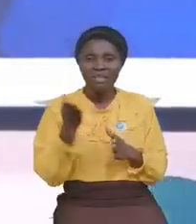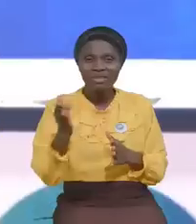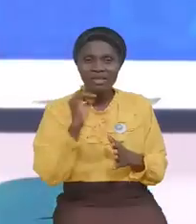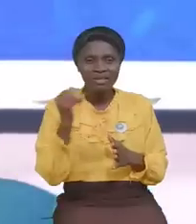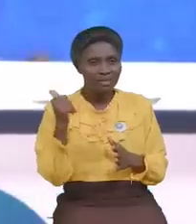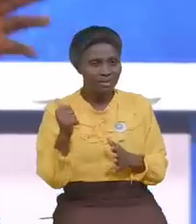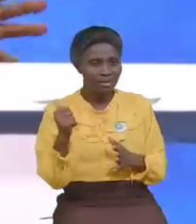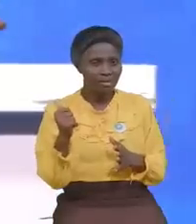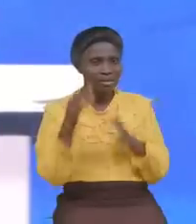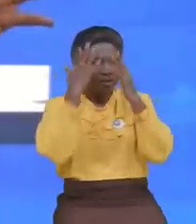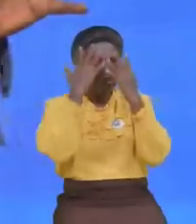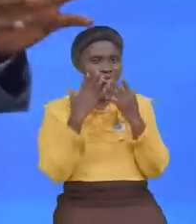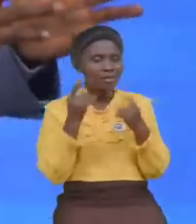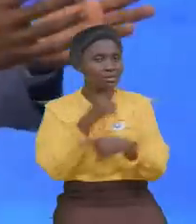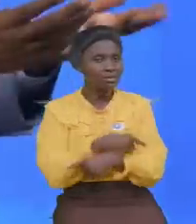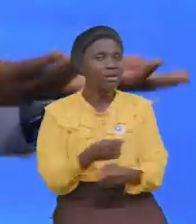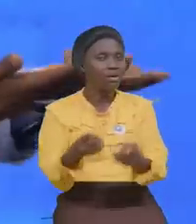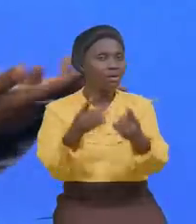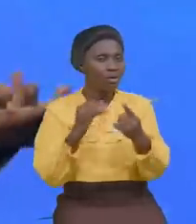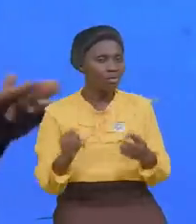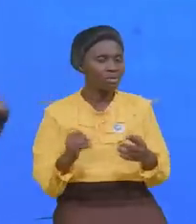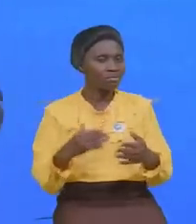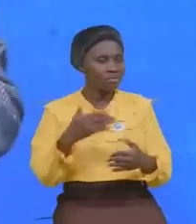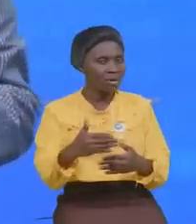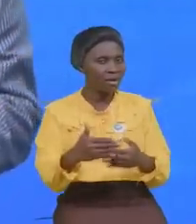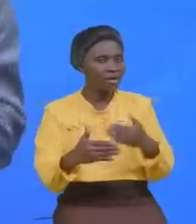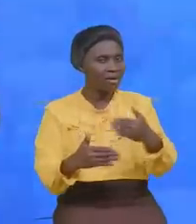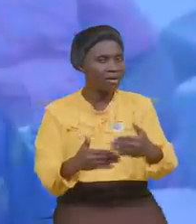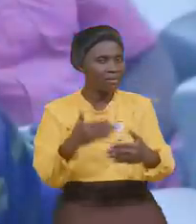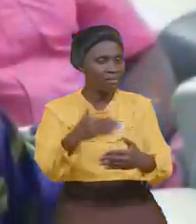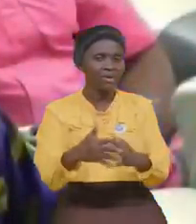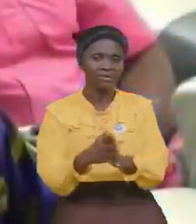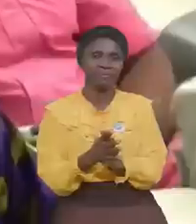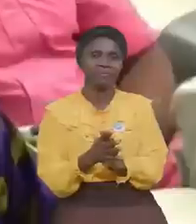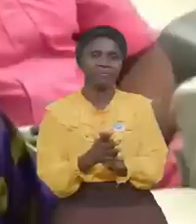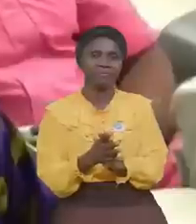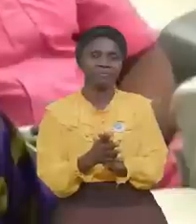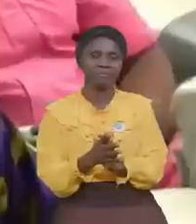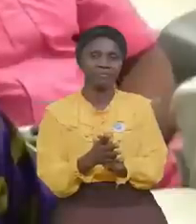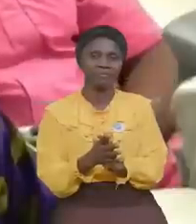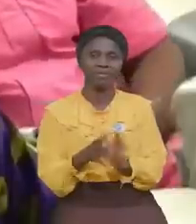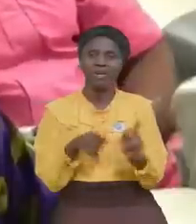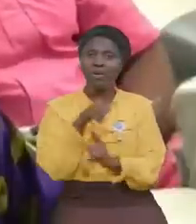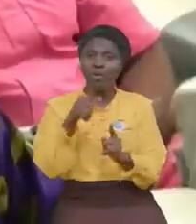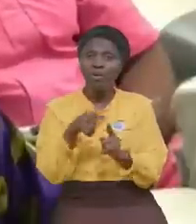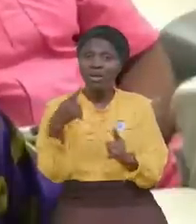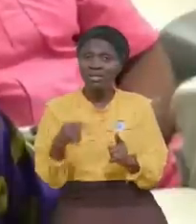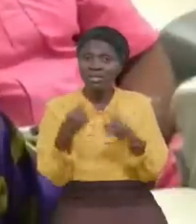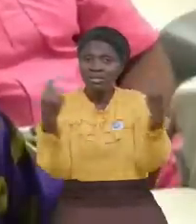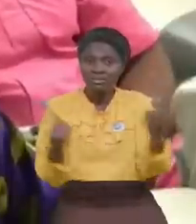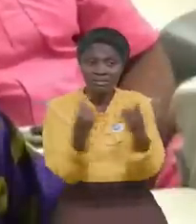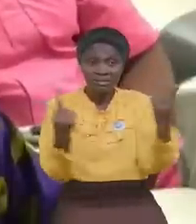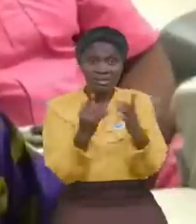sad day coming by and by. When the sinners shall